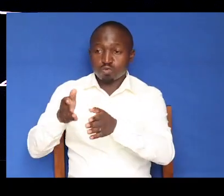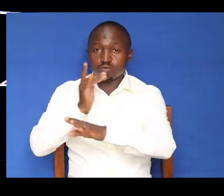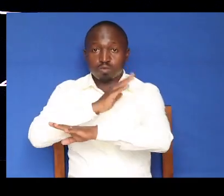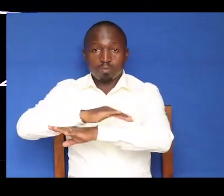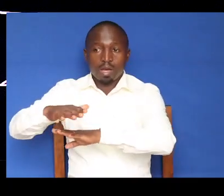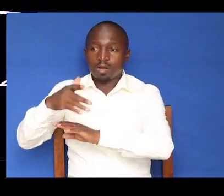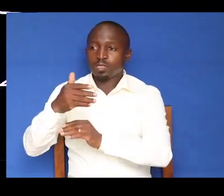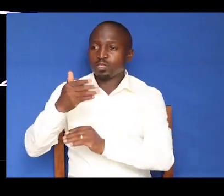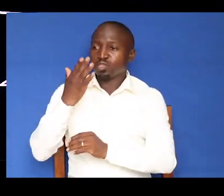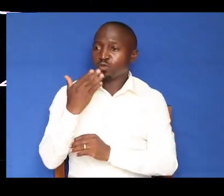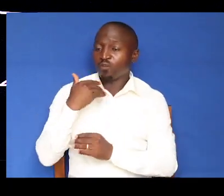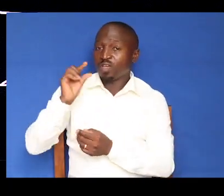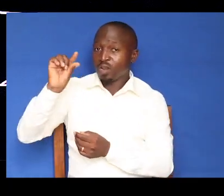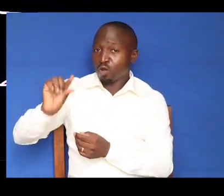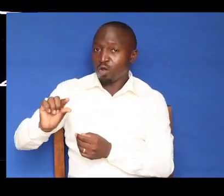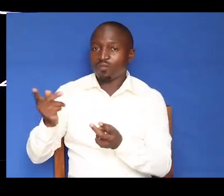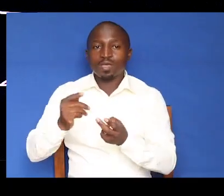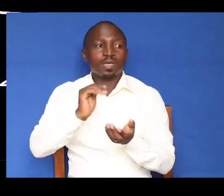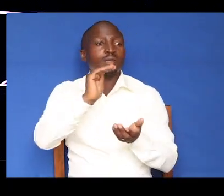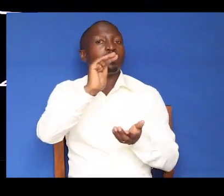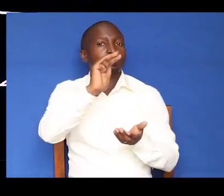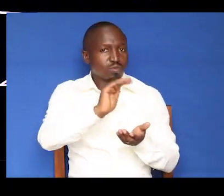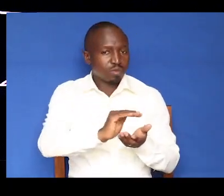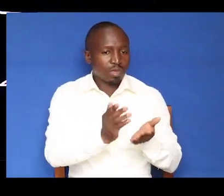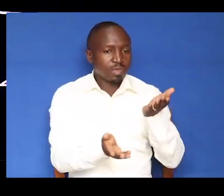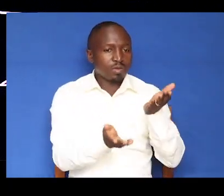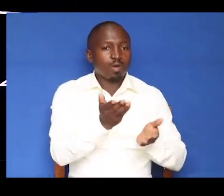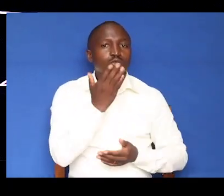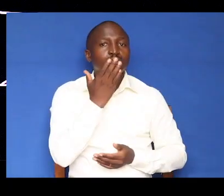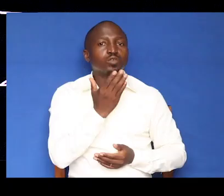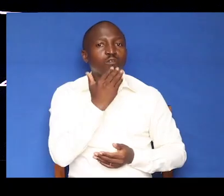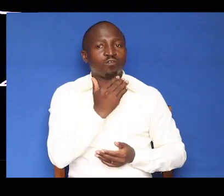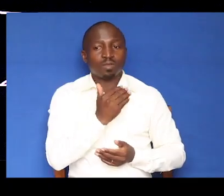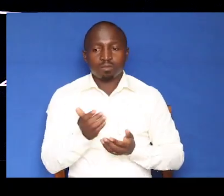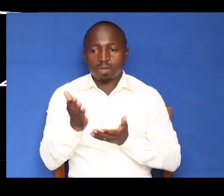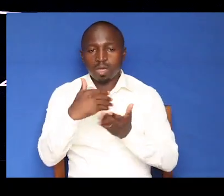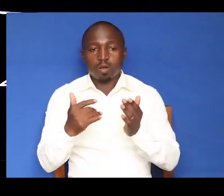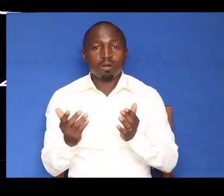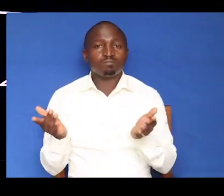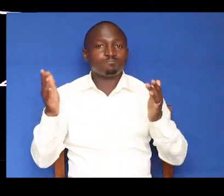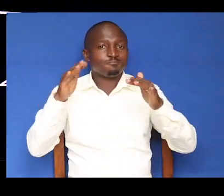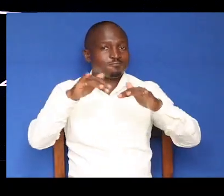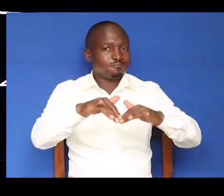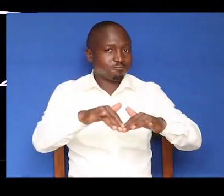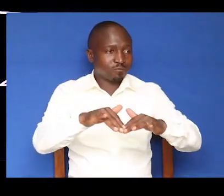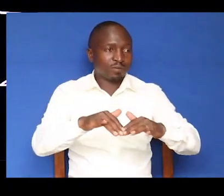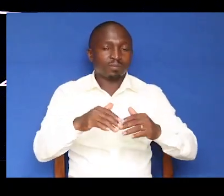salinity, may lower degree of salinity to where it